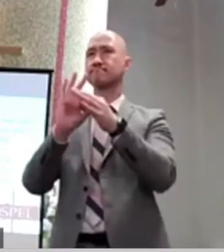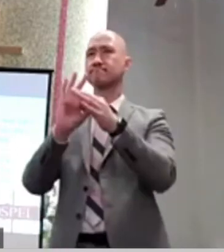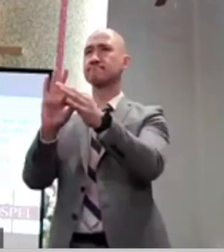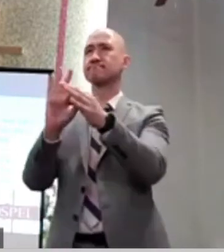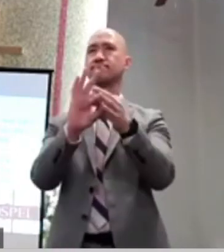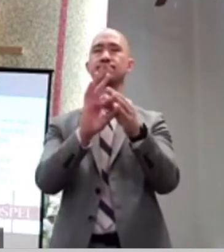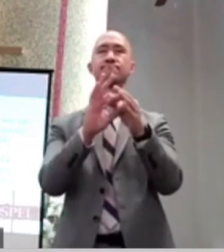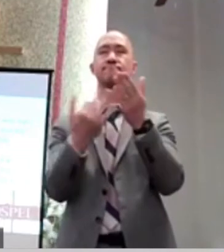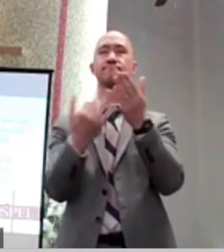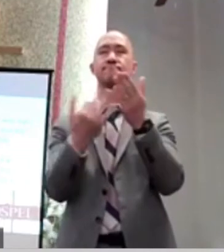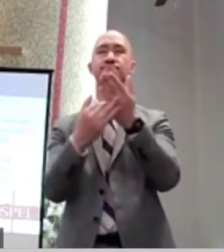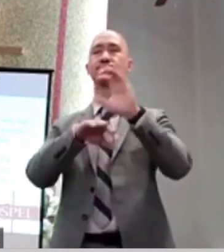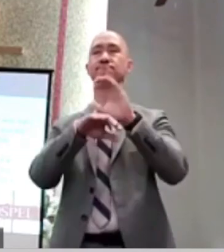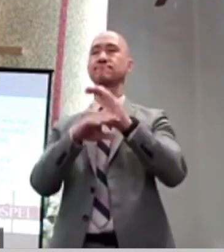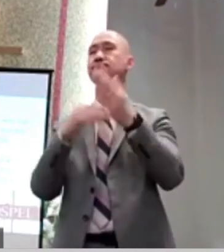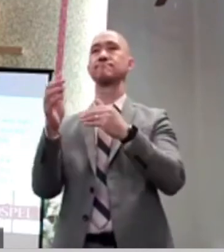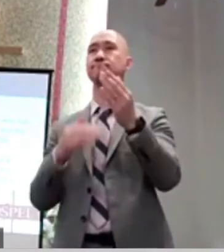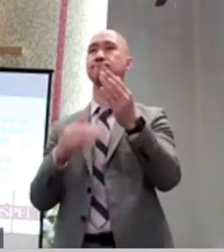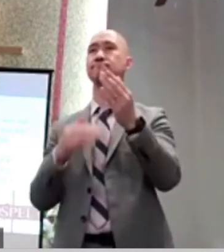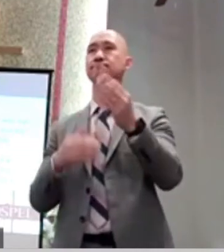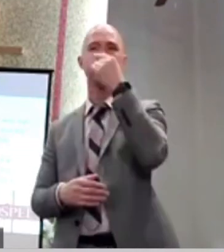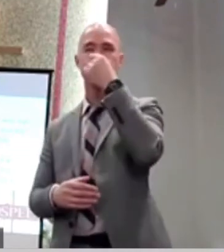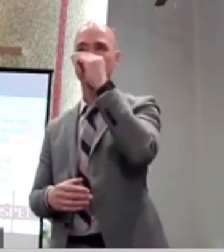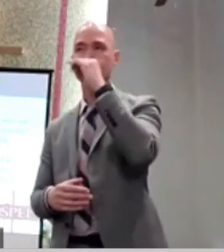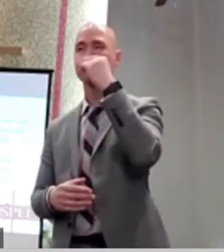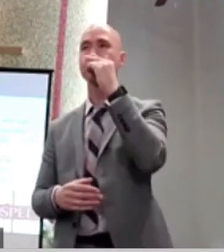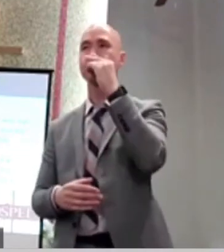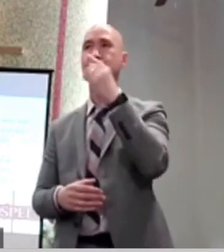men or women, Democrat or Republican,